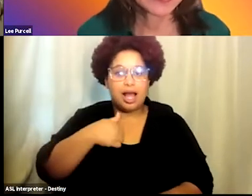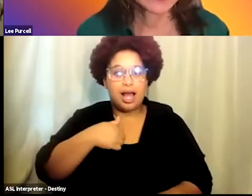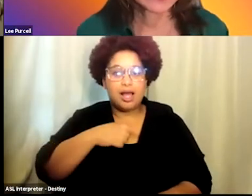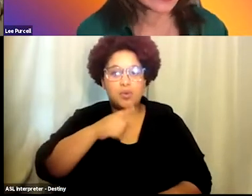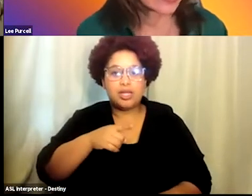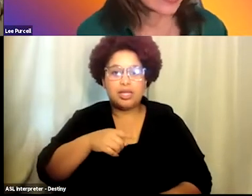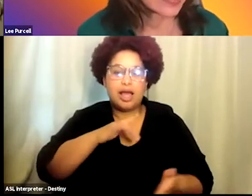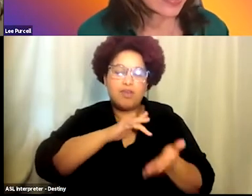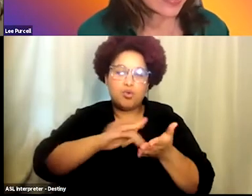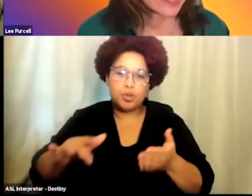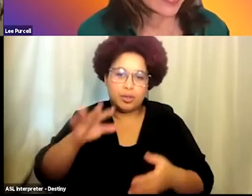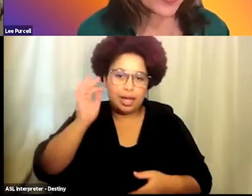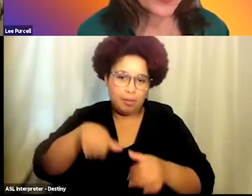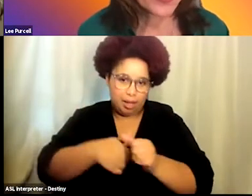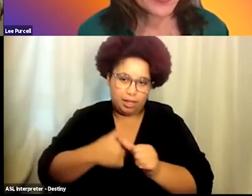kitty behind me.